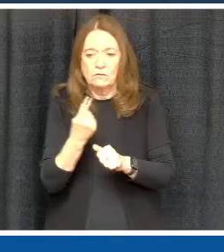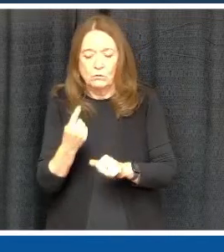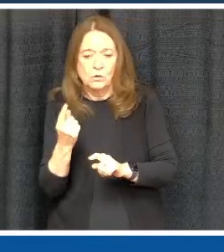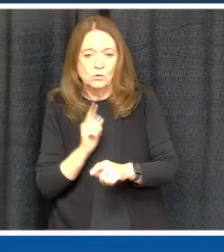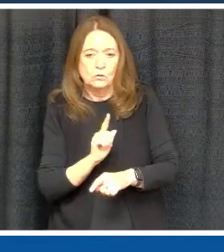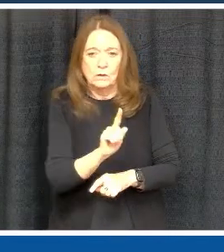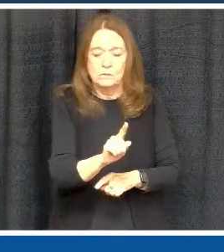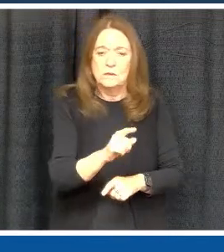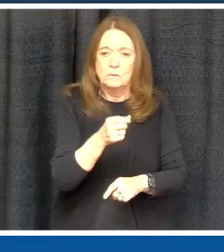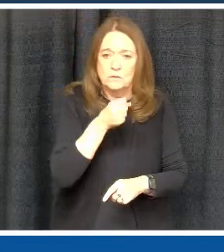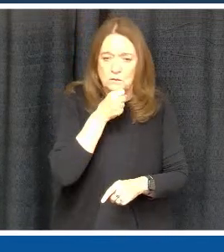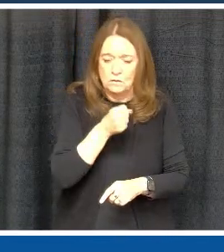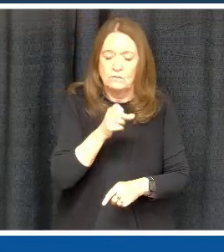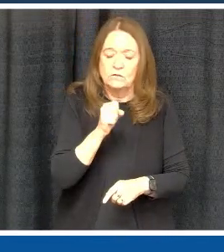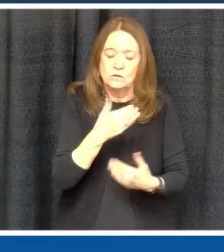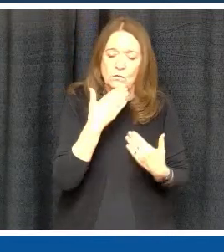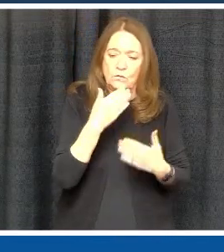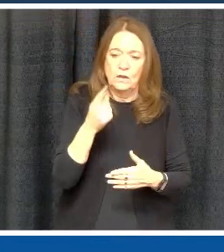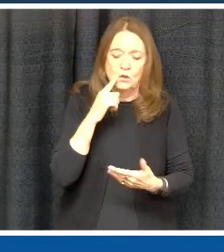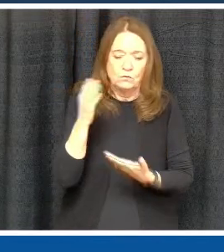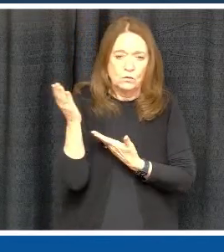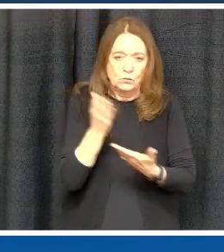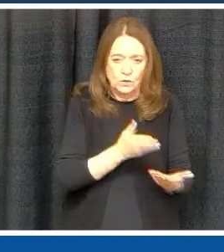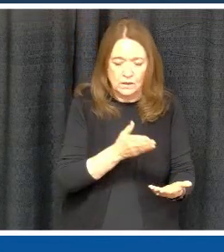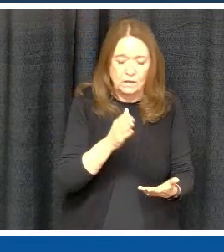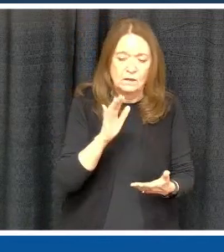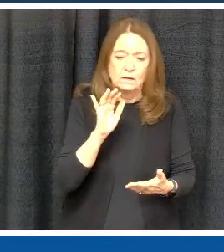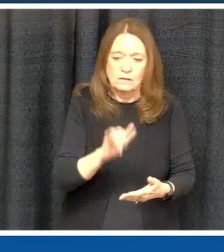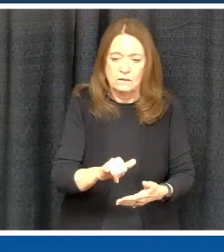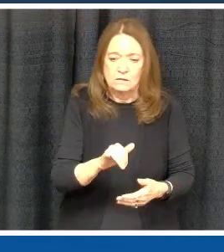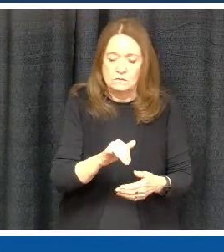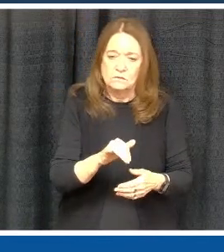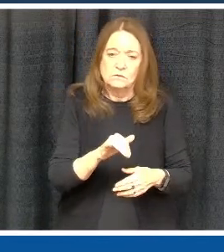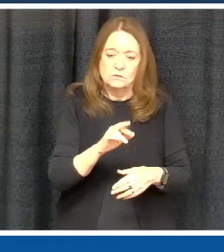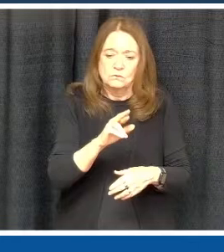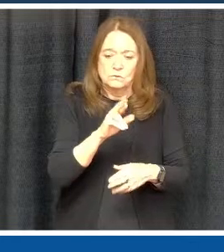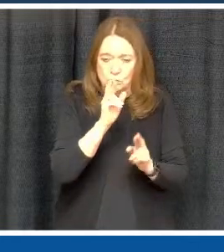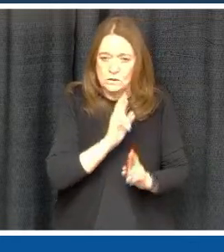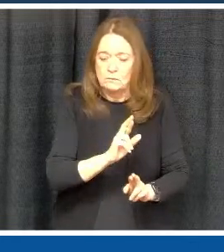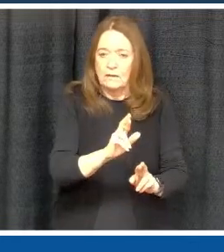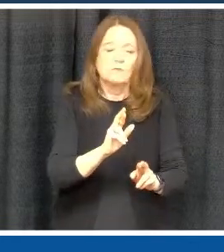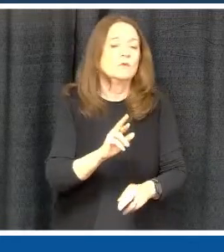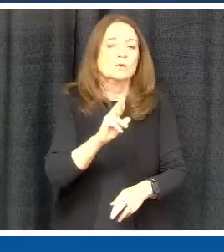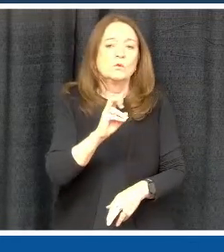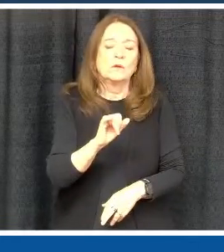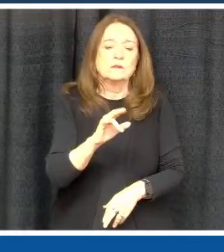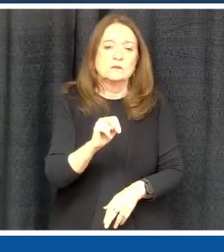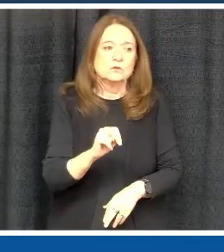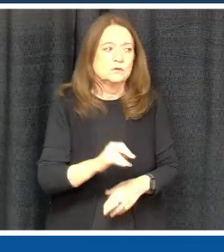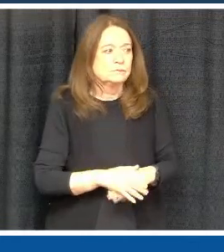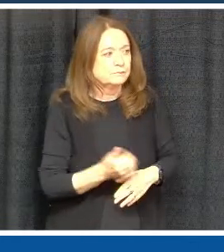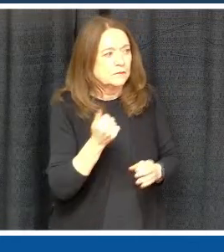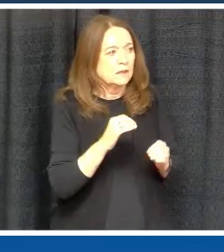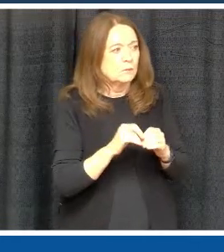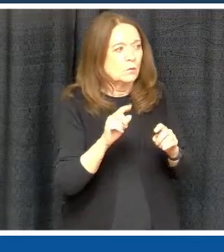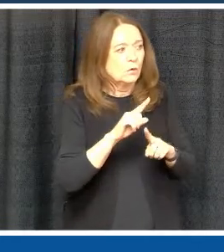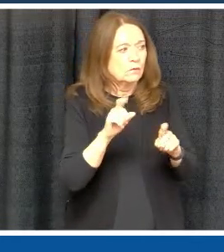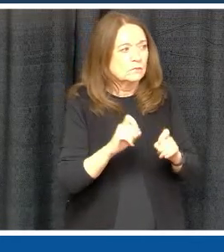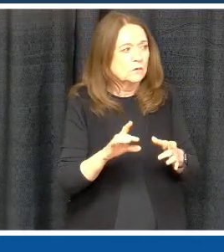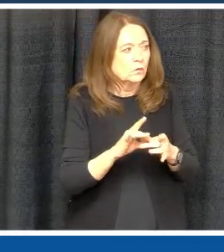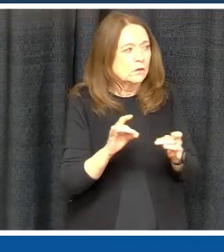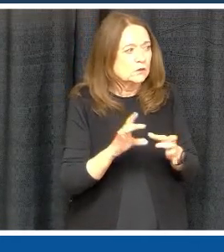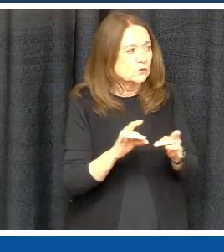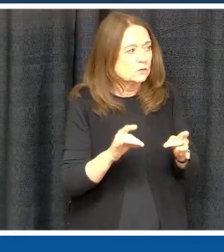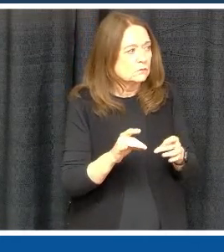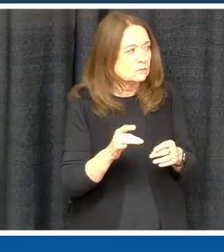to the microphone. So thank you for bringing forward this respectful resolution. Okay, any more comment or question regarding